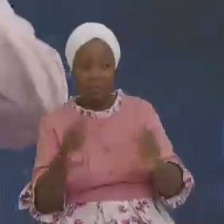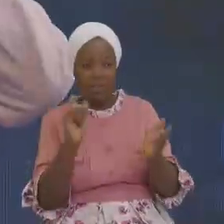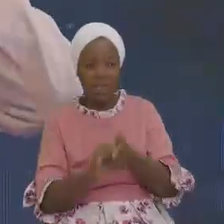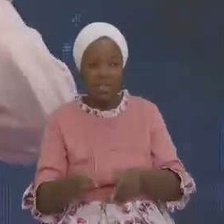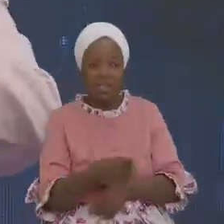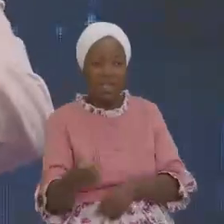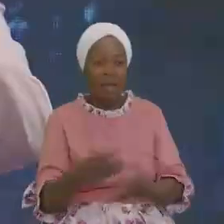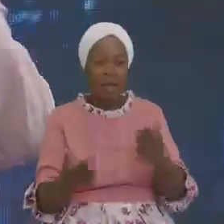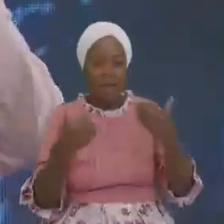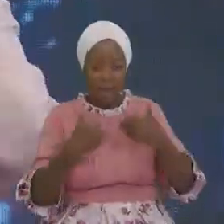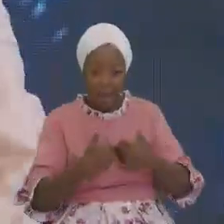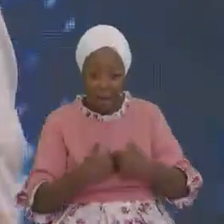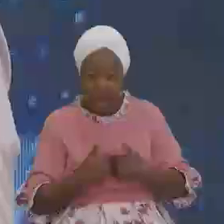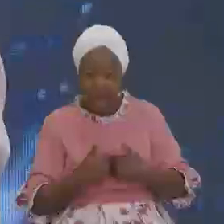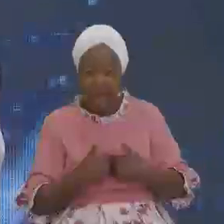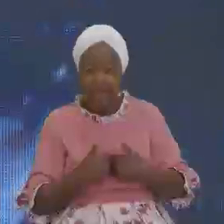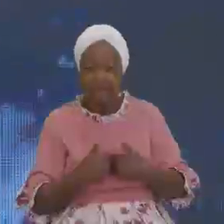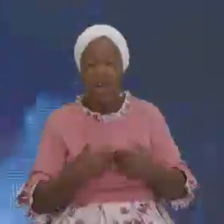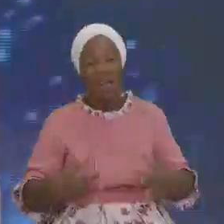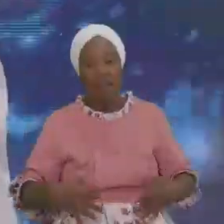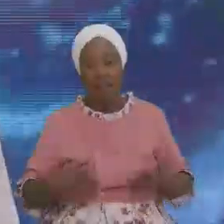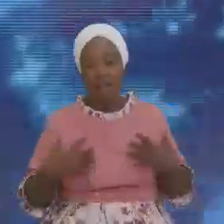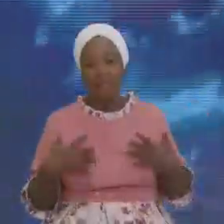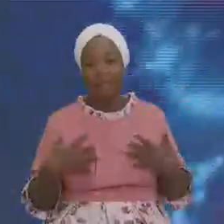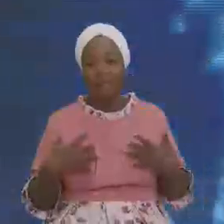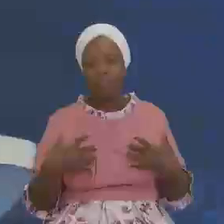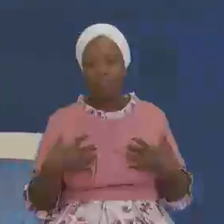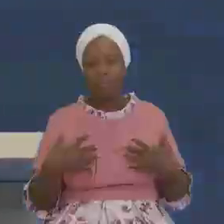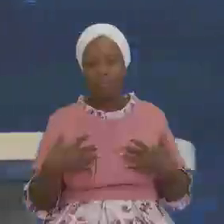might have life.